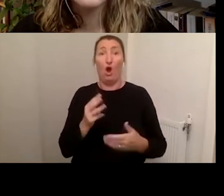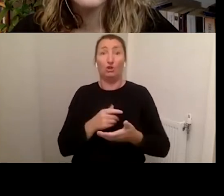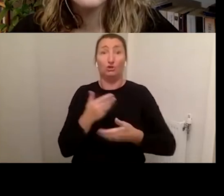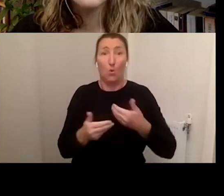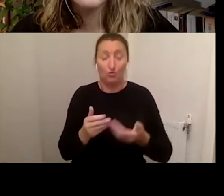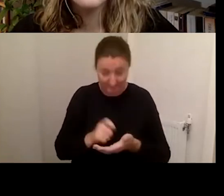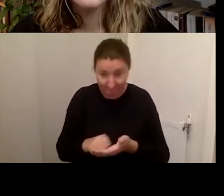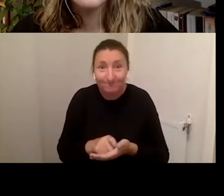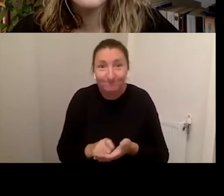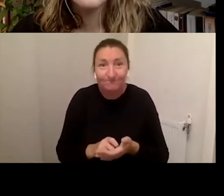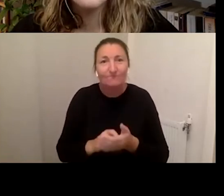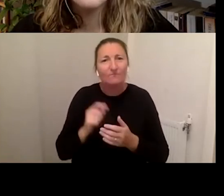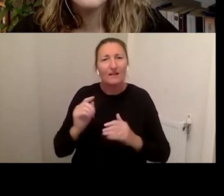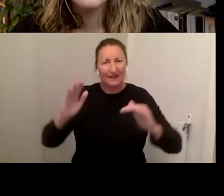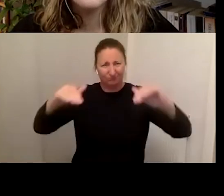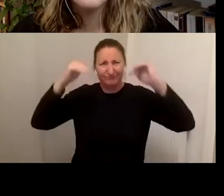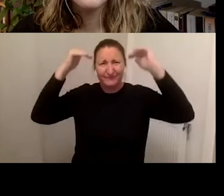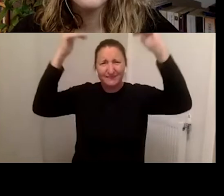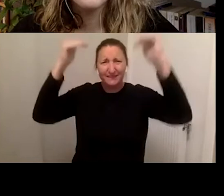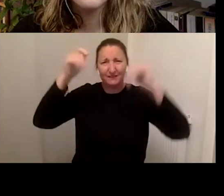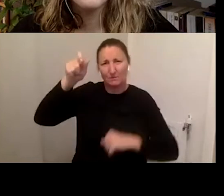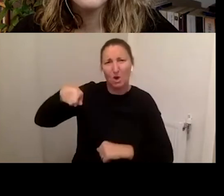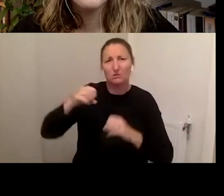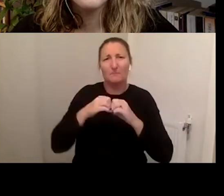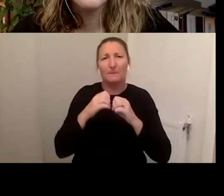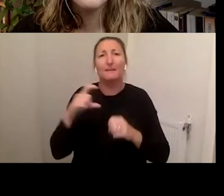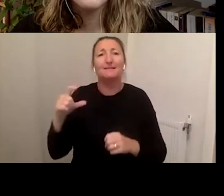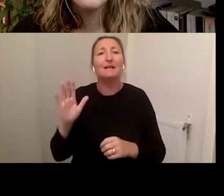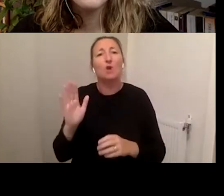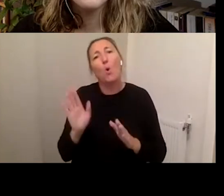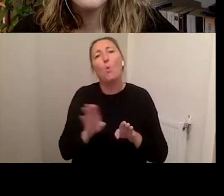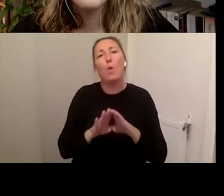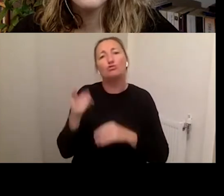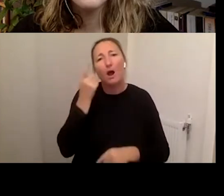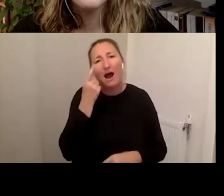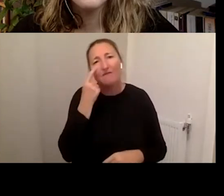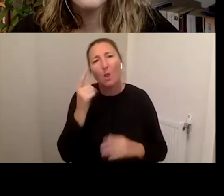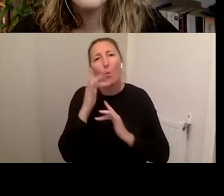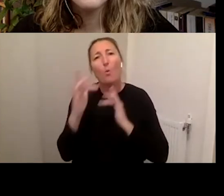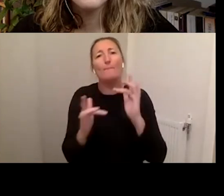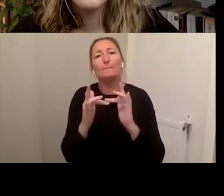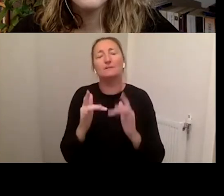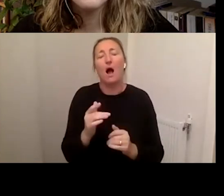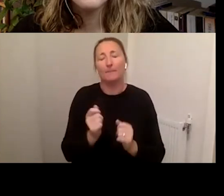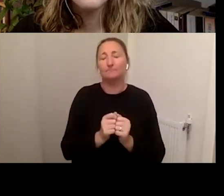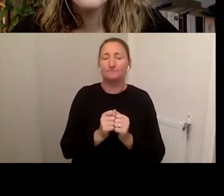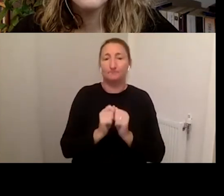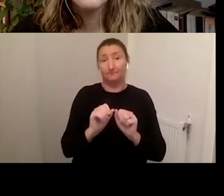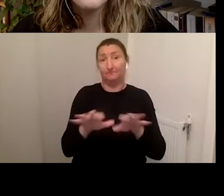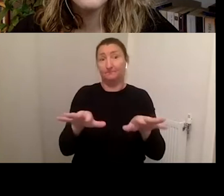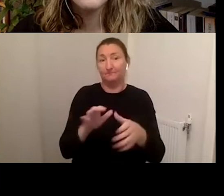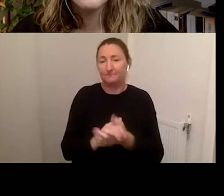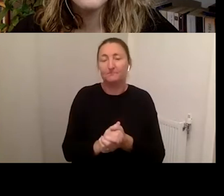concerned, a senior figure, said, we'll try this by without the gatekeepers, and it went out on the website. The other journalists who covered it have all